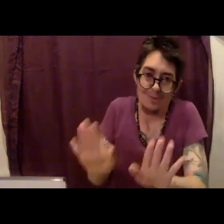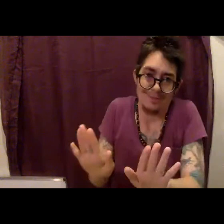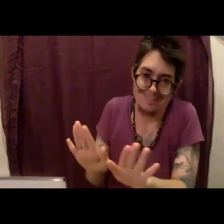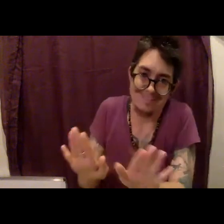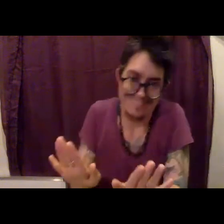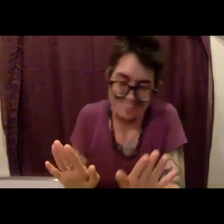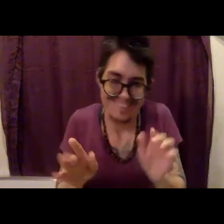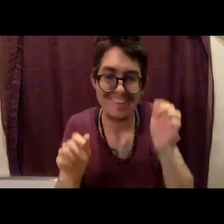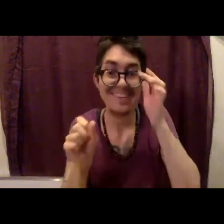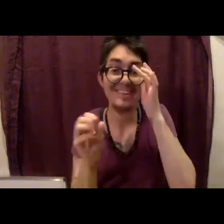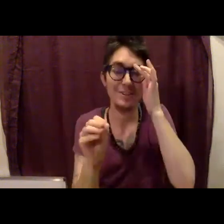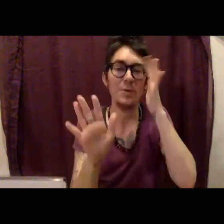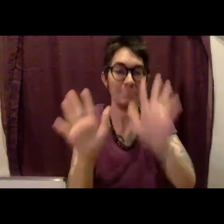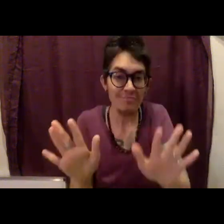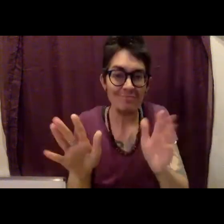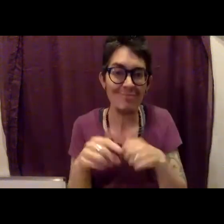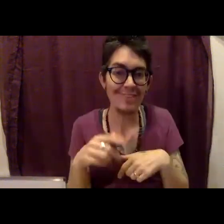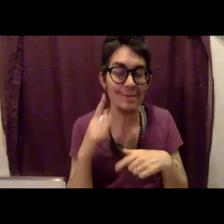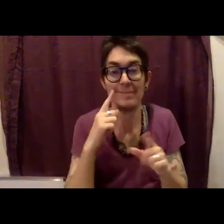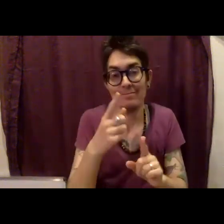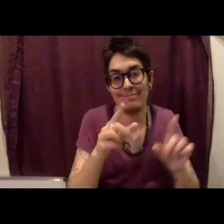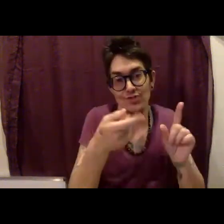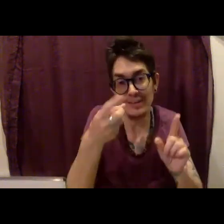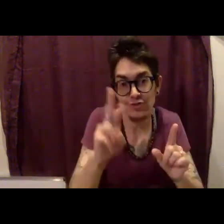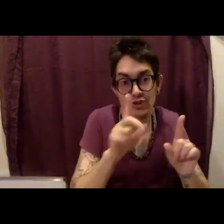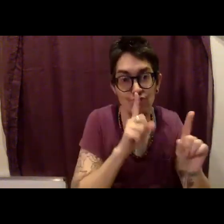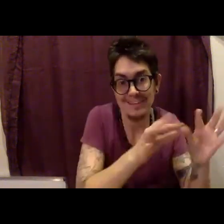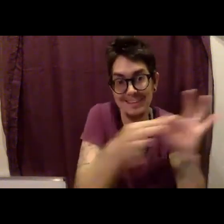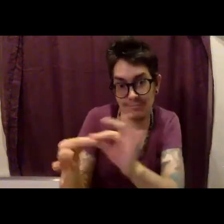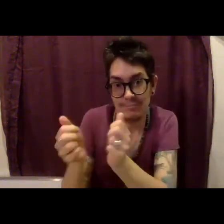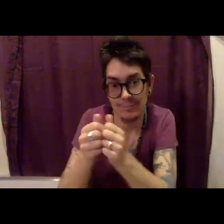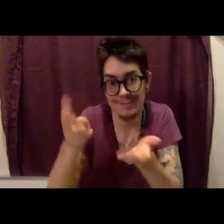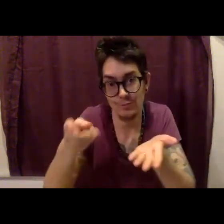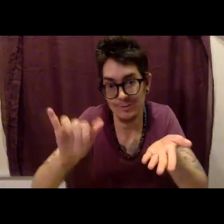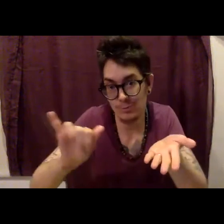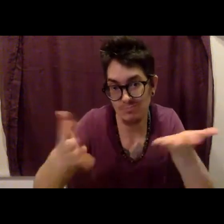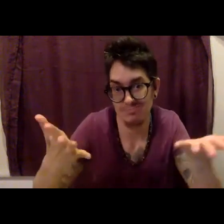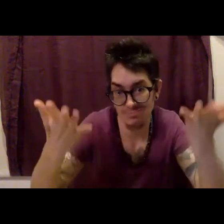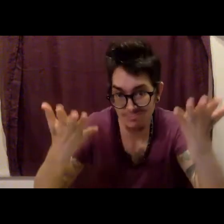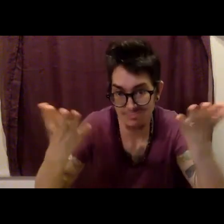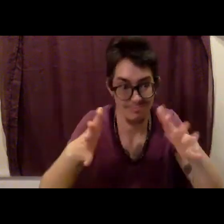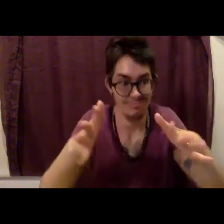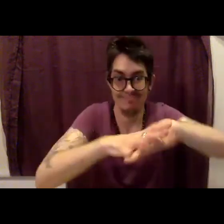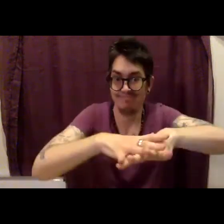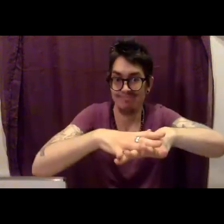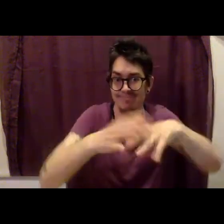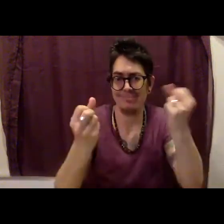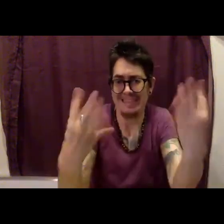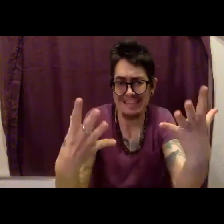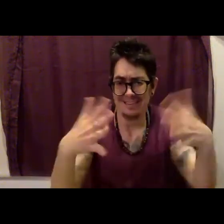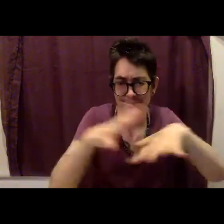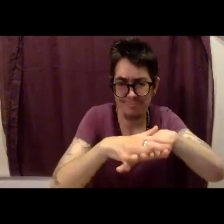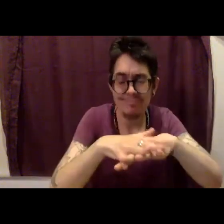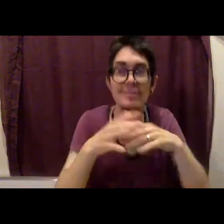So I'll keep it short and sweet. But gender is so strongly related to history as